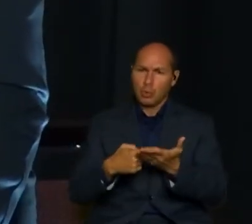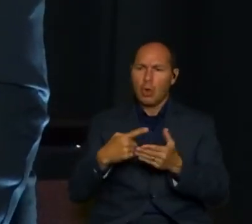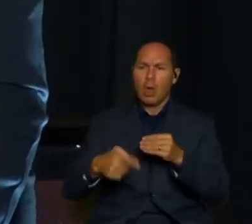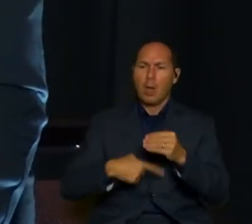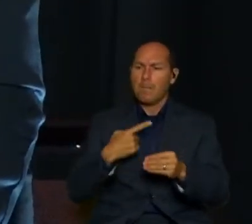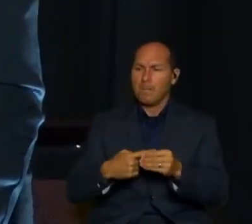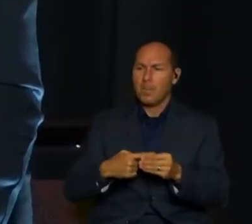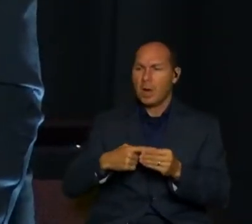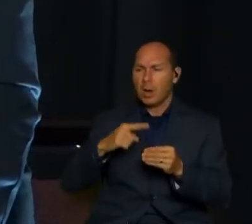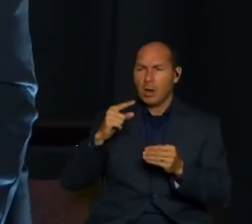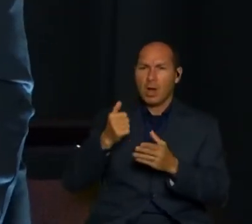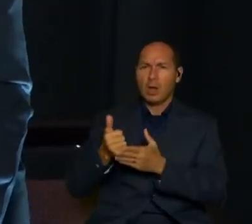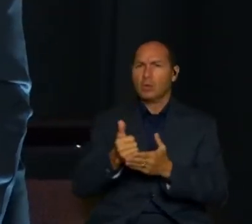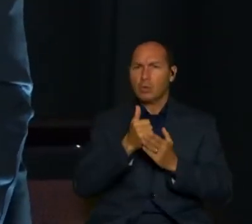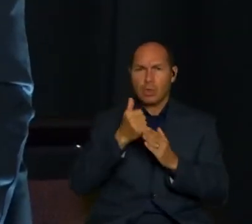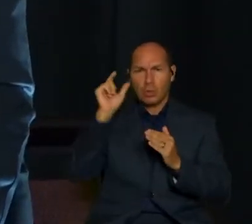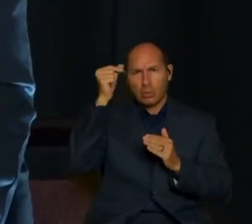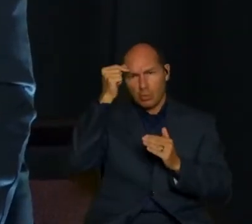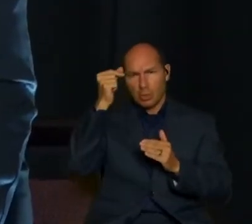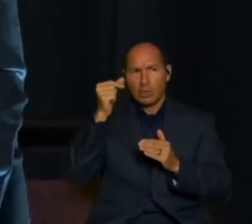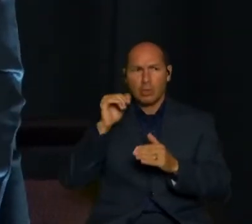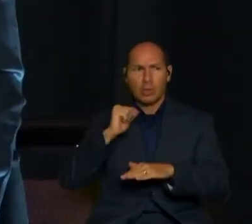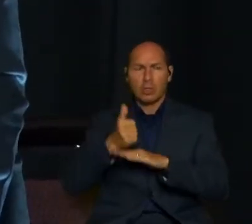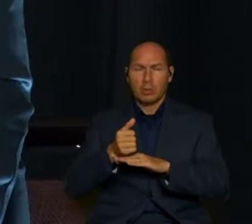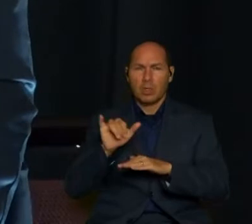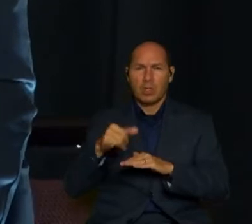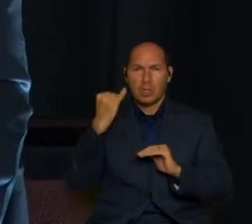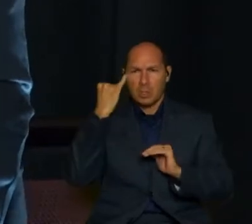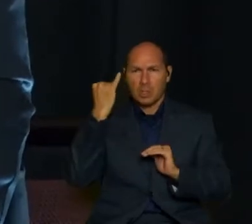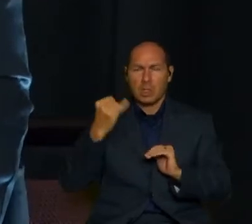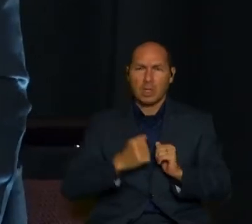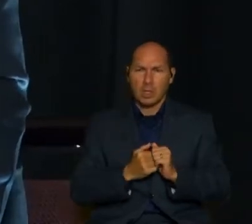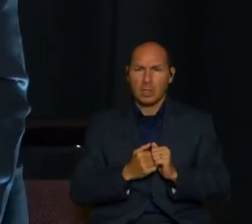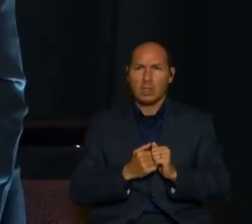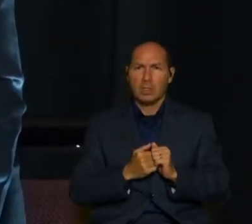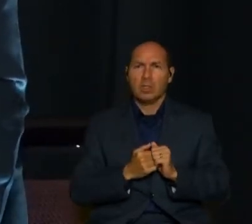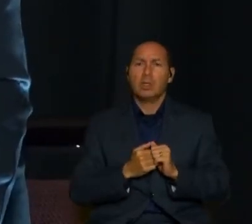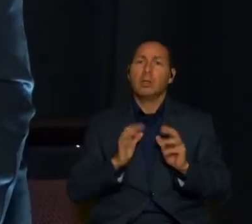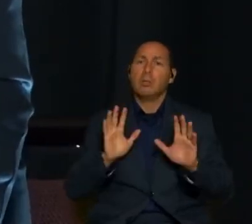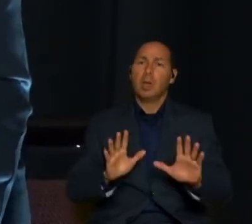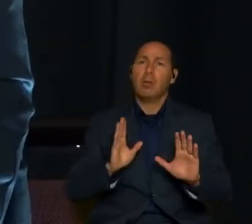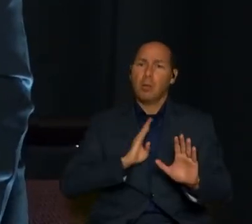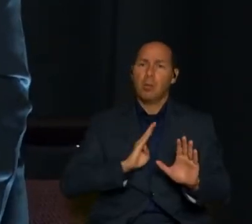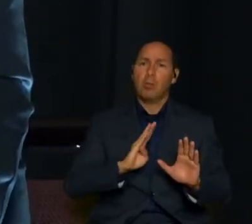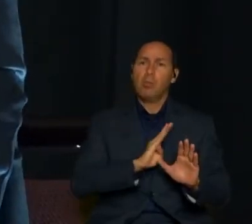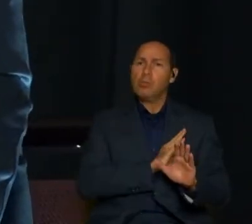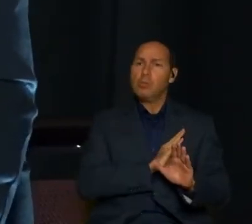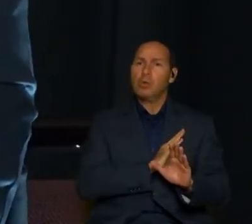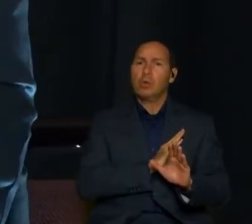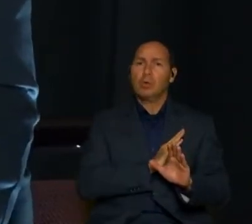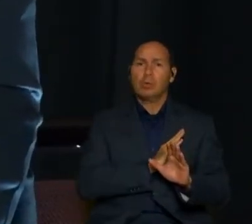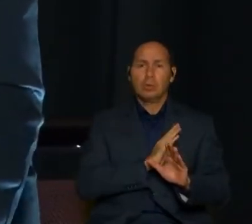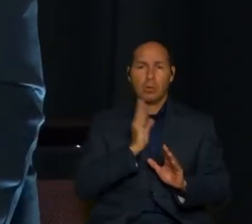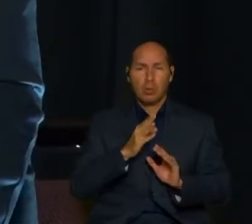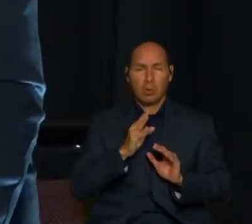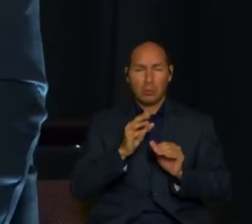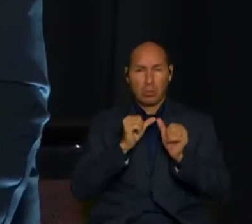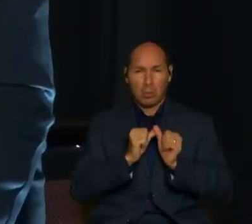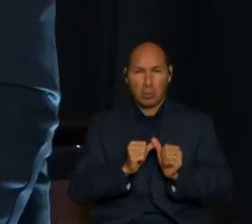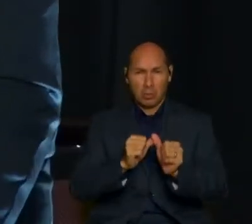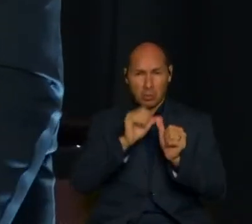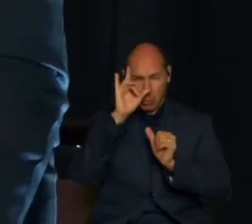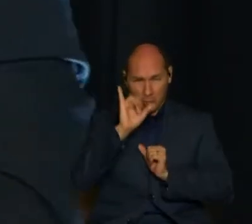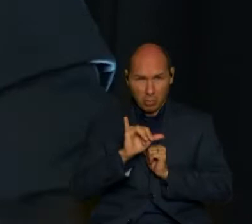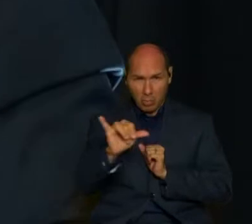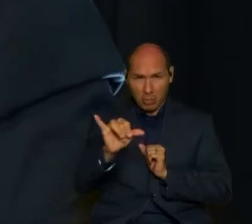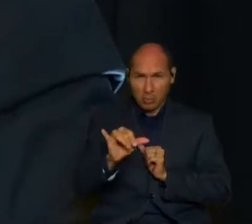define this necessary initiative. After all, the Oversight Board will not exist forever. In the